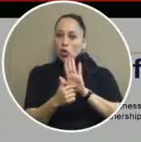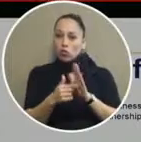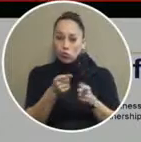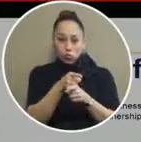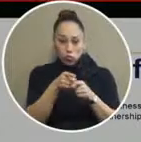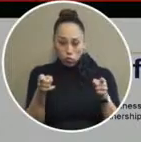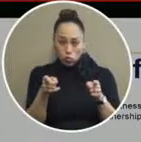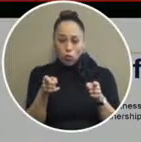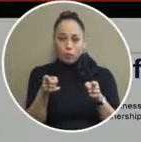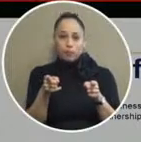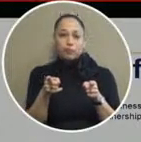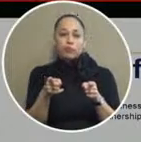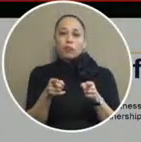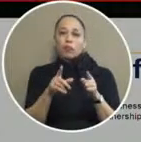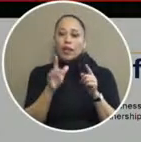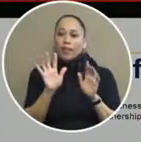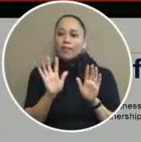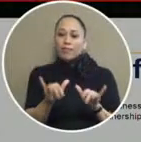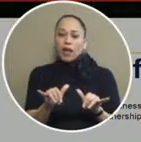that there was a